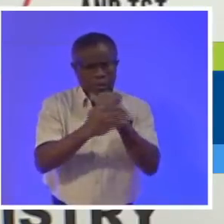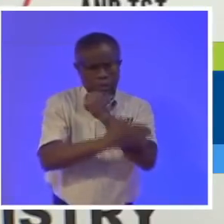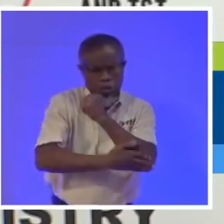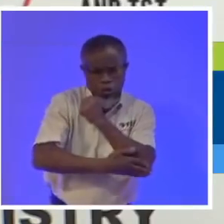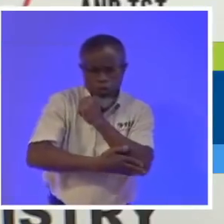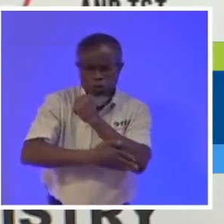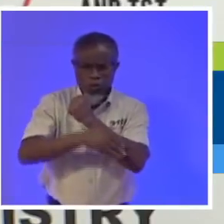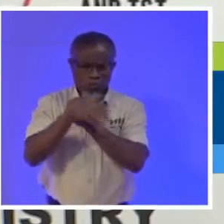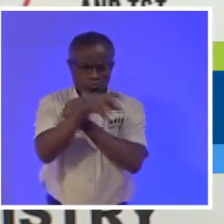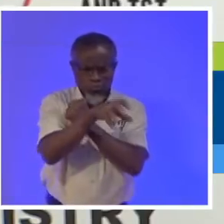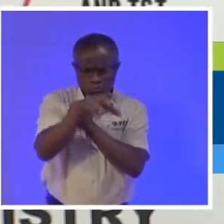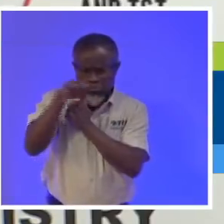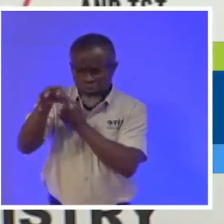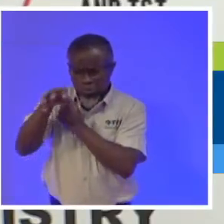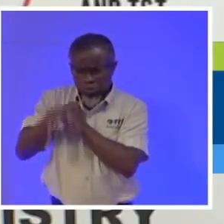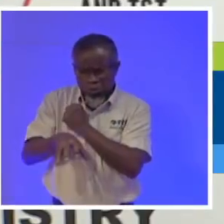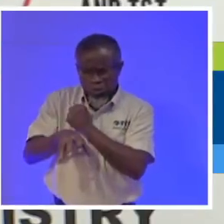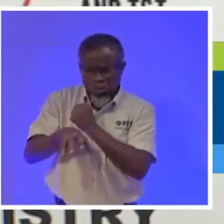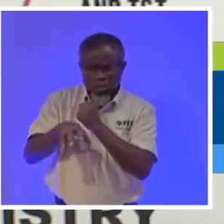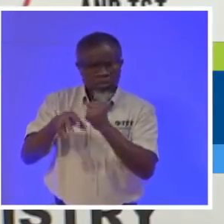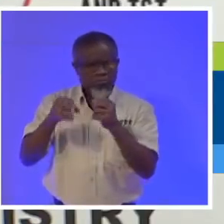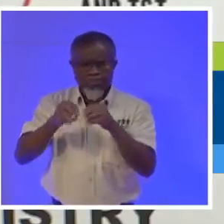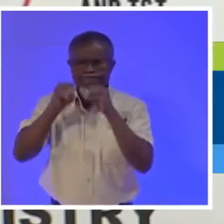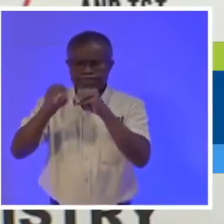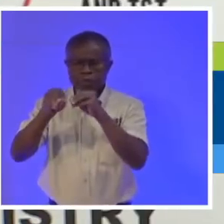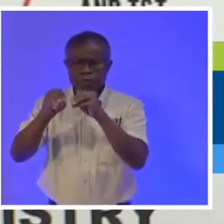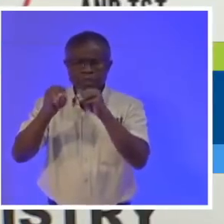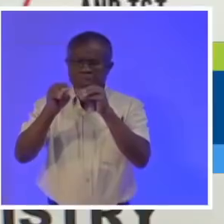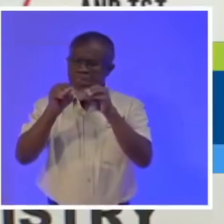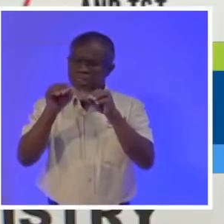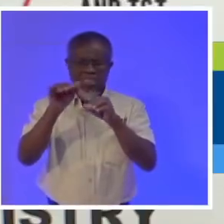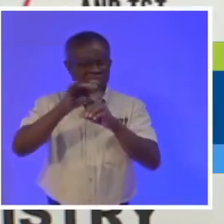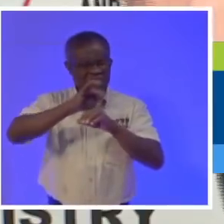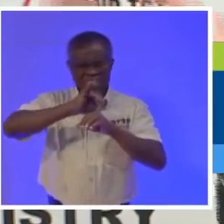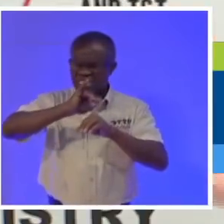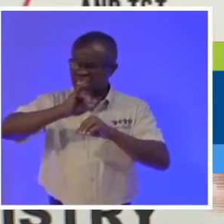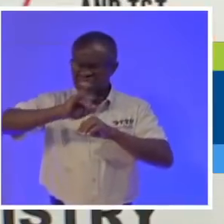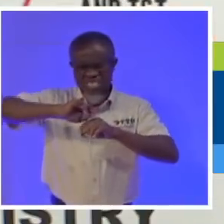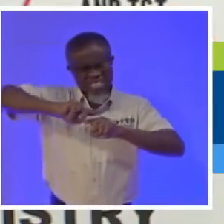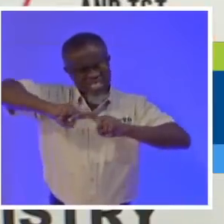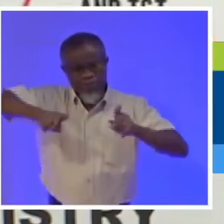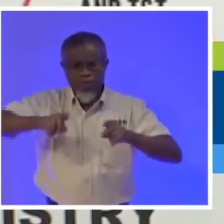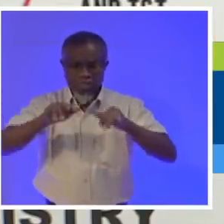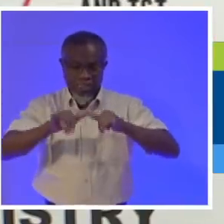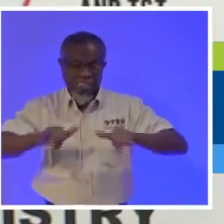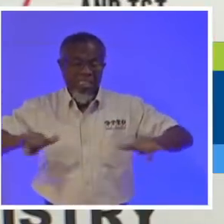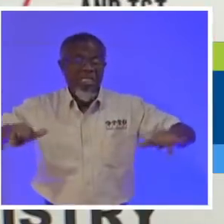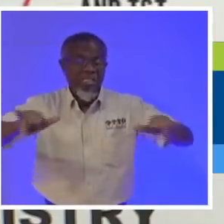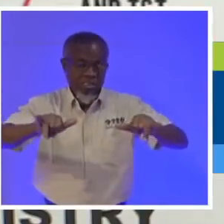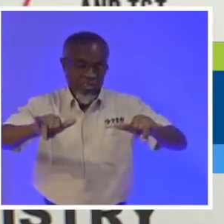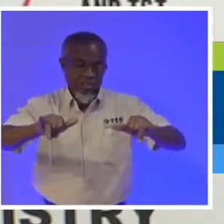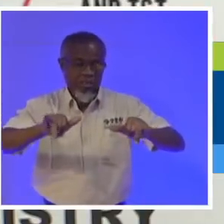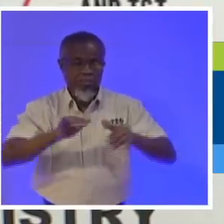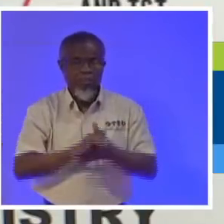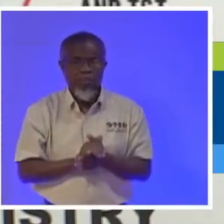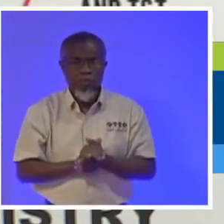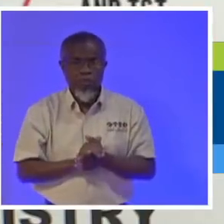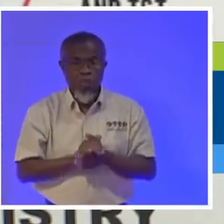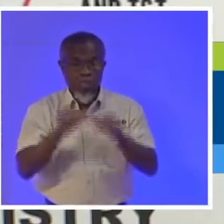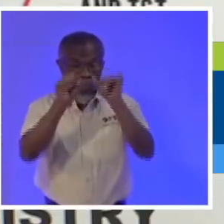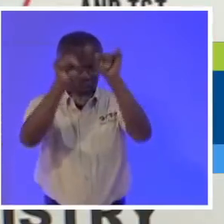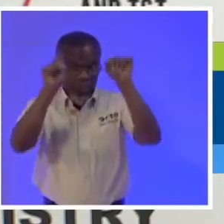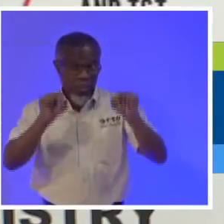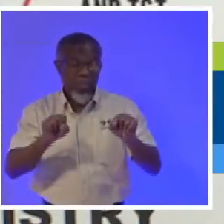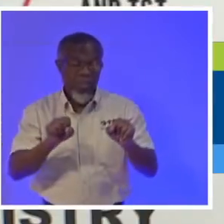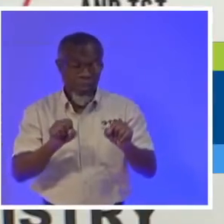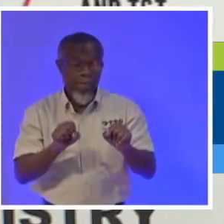global repository. That will defeat the purpose of having a global monitoring system. The system